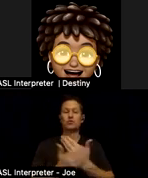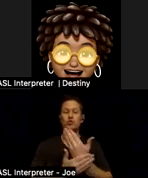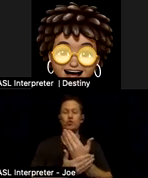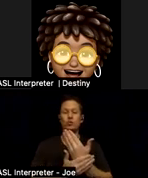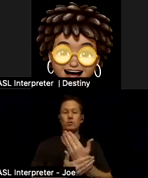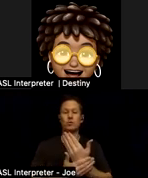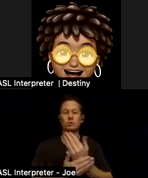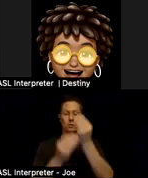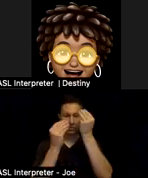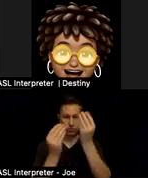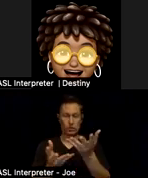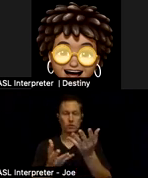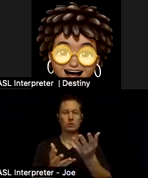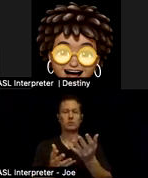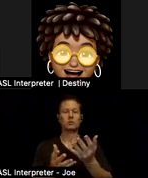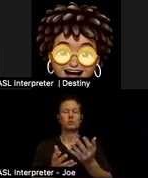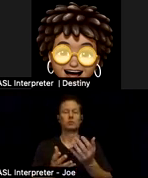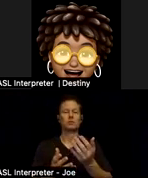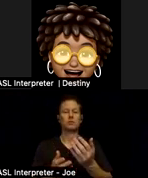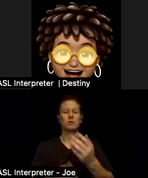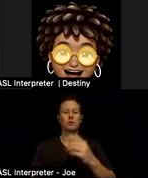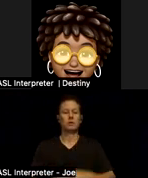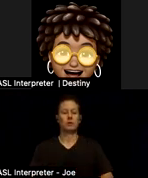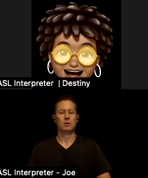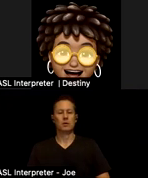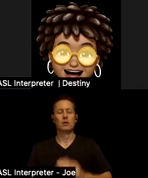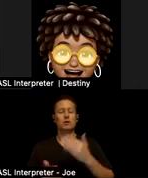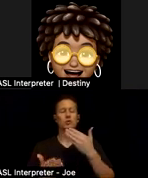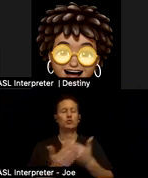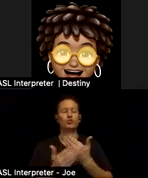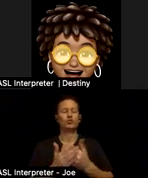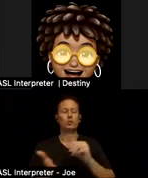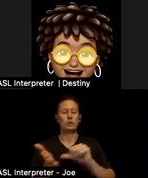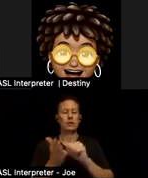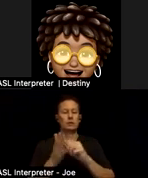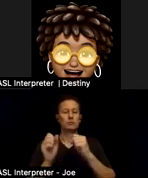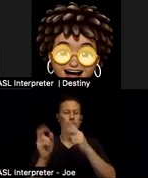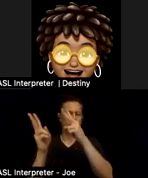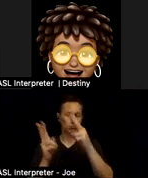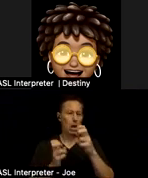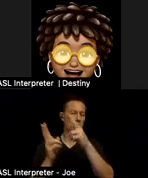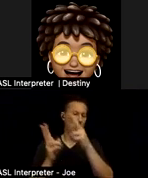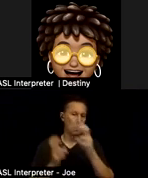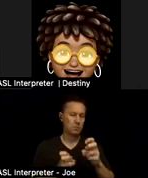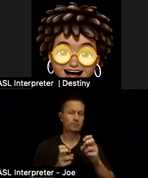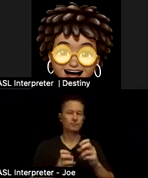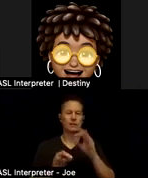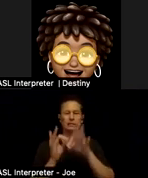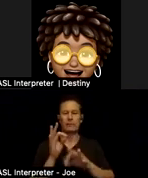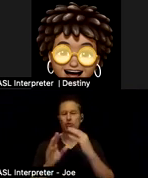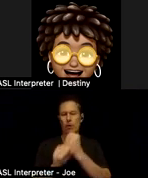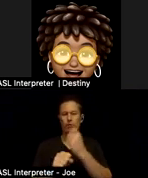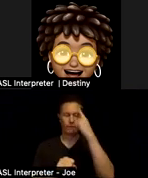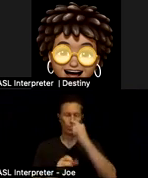go to earthquakecountry.org/step1, a new document you can download that really has simple summaries of what to do for